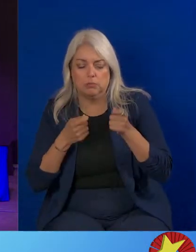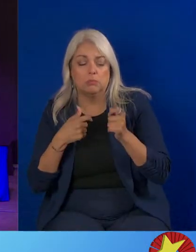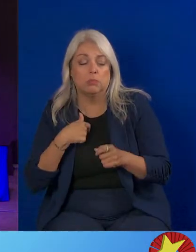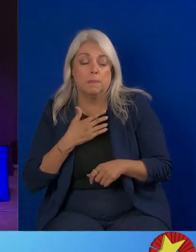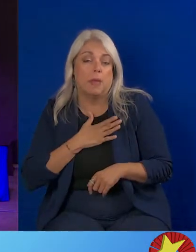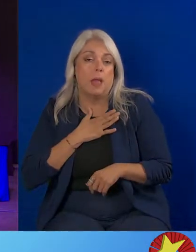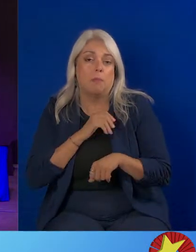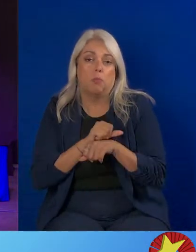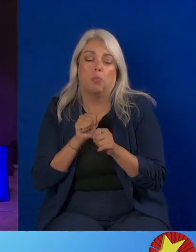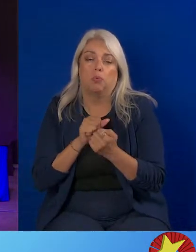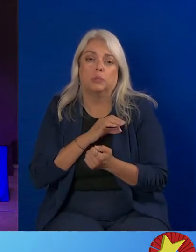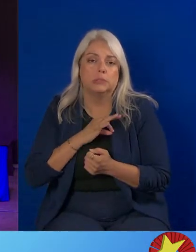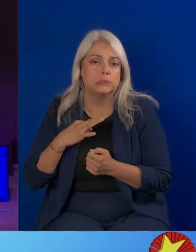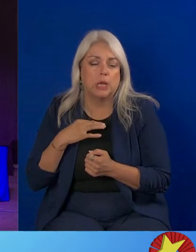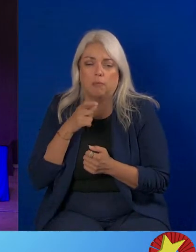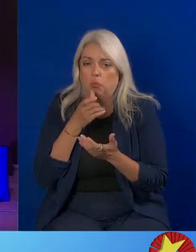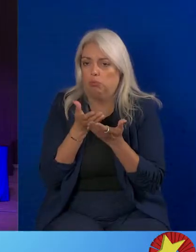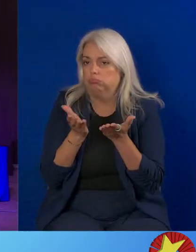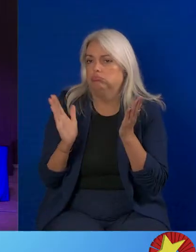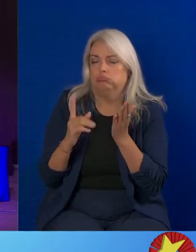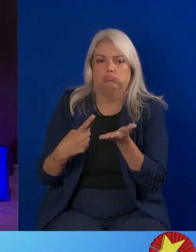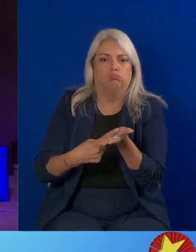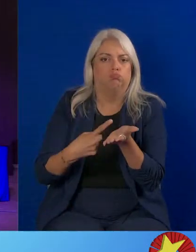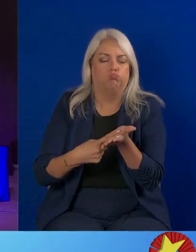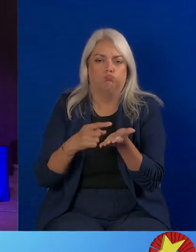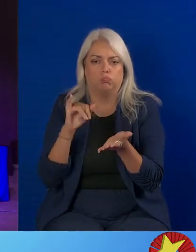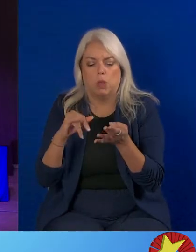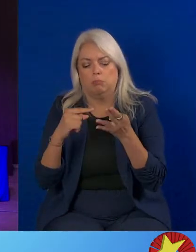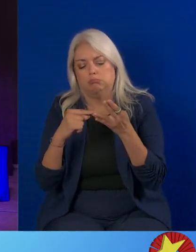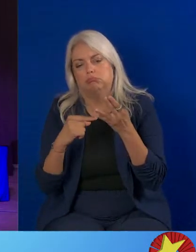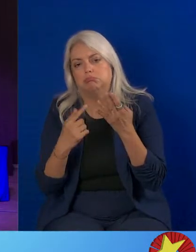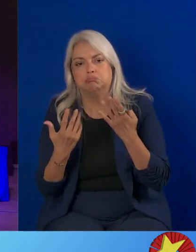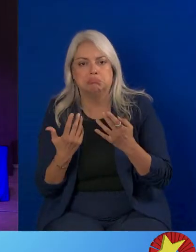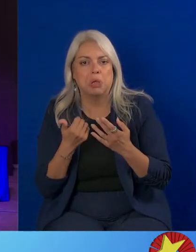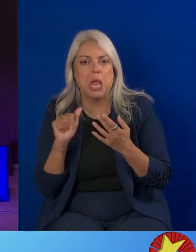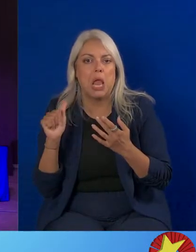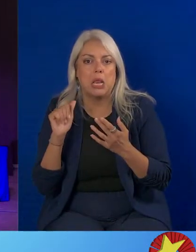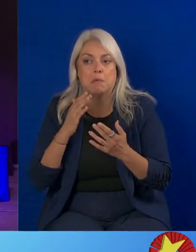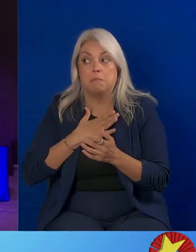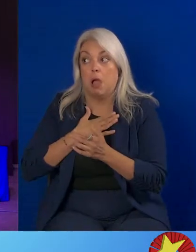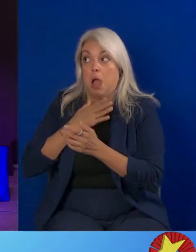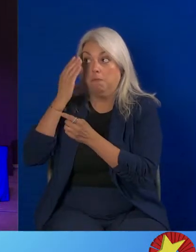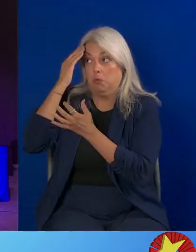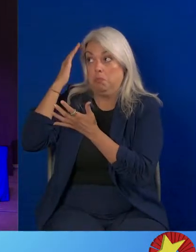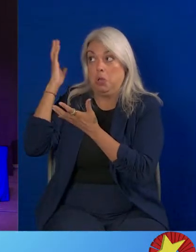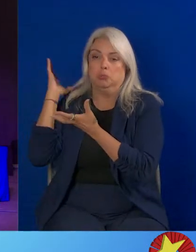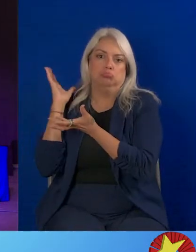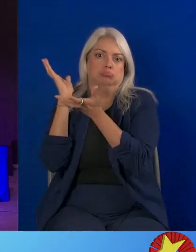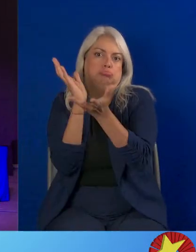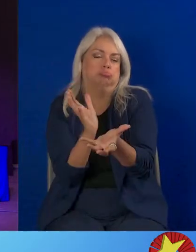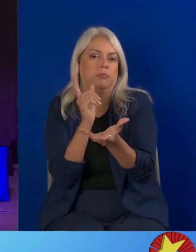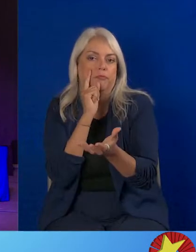with staff and whomever on any insights I might have with that.